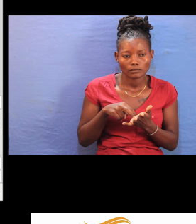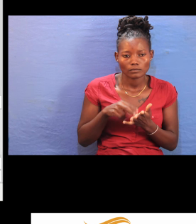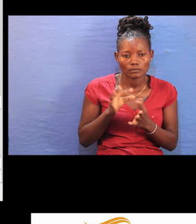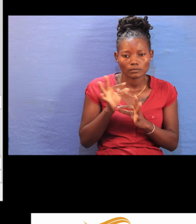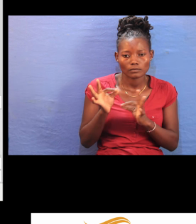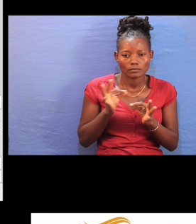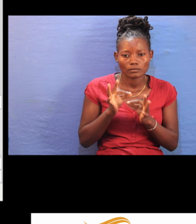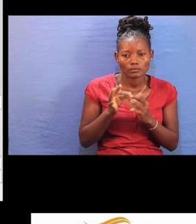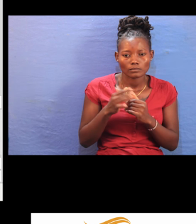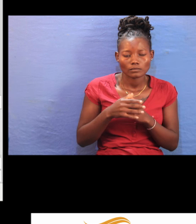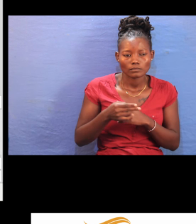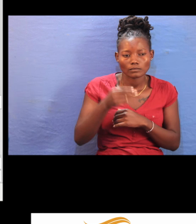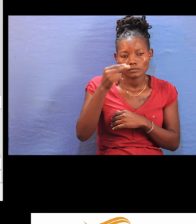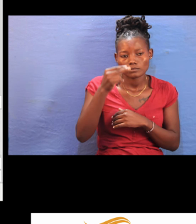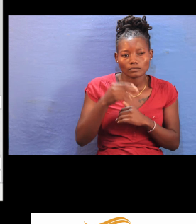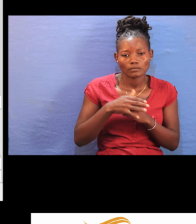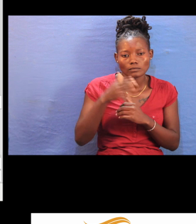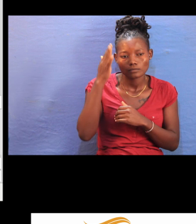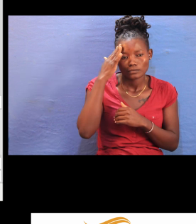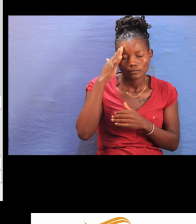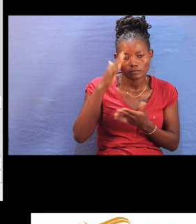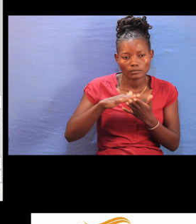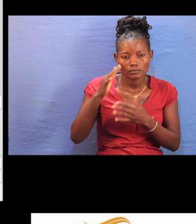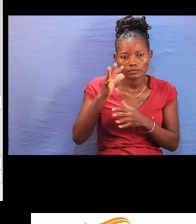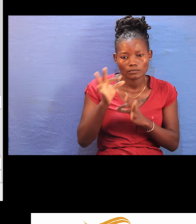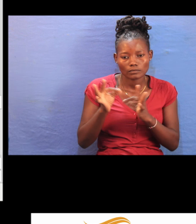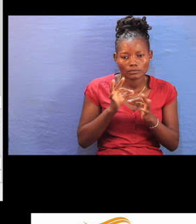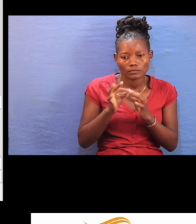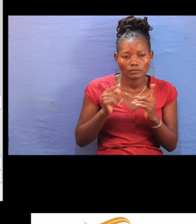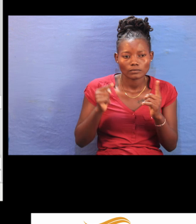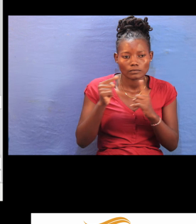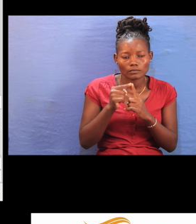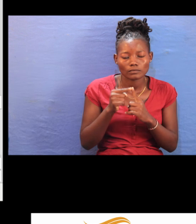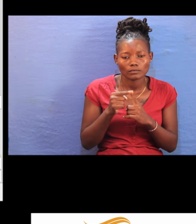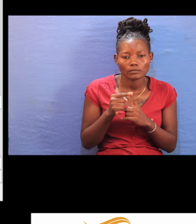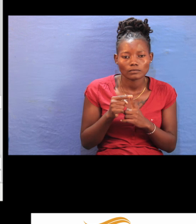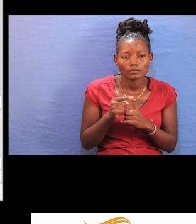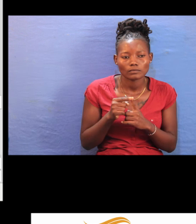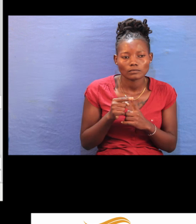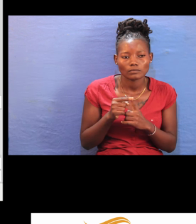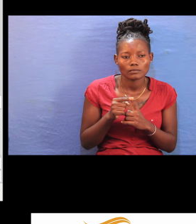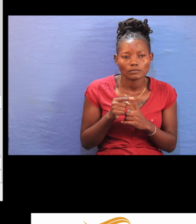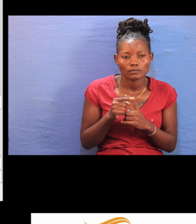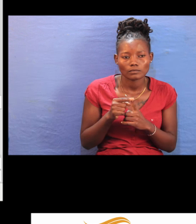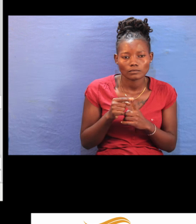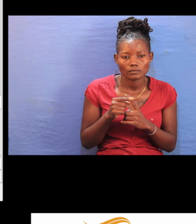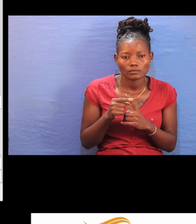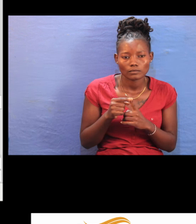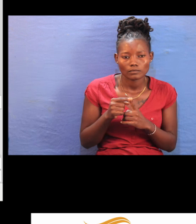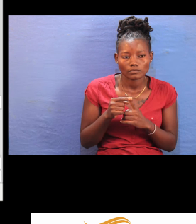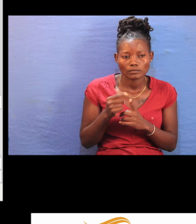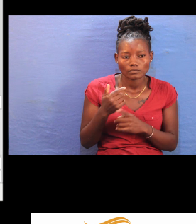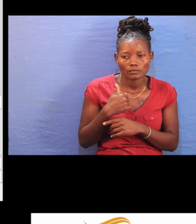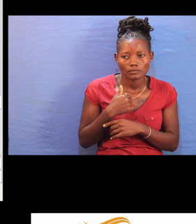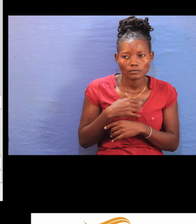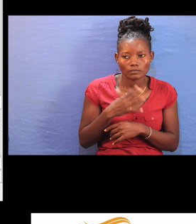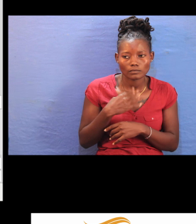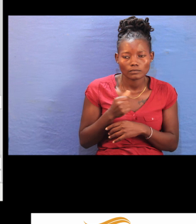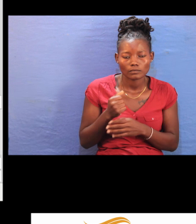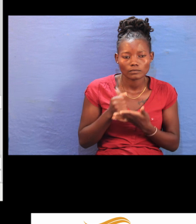set, uh, more specific goals there. As a coach, it might be I want to